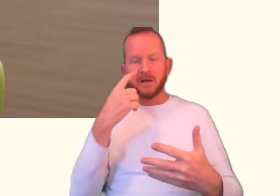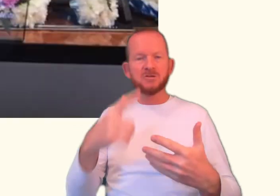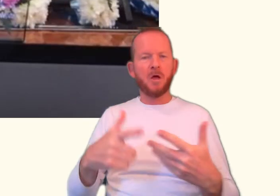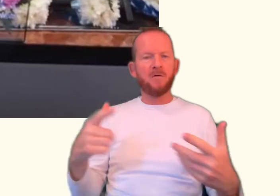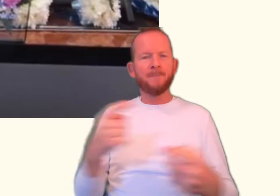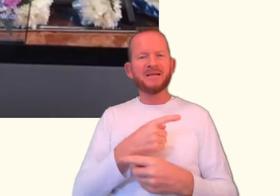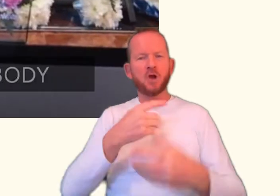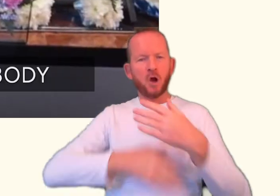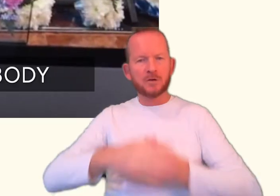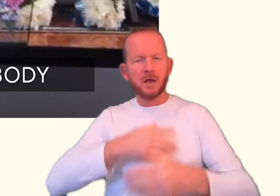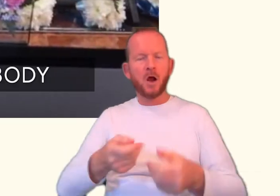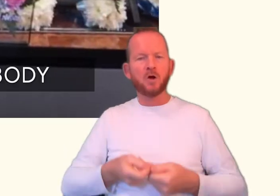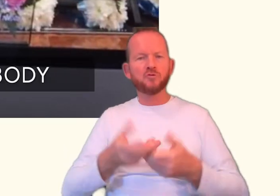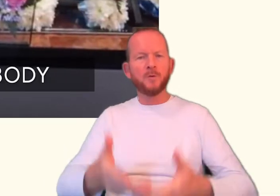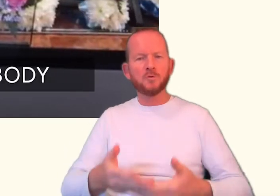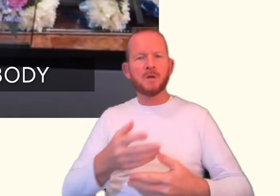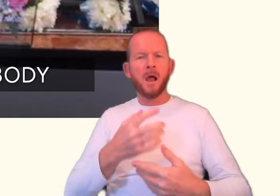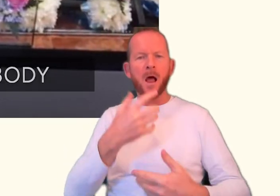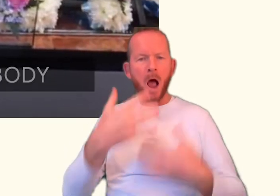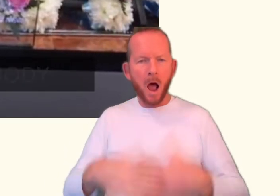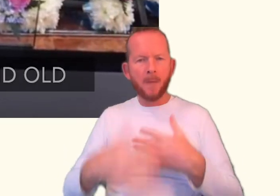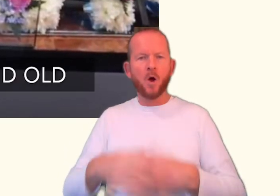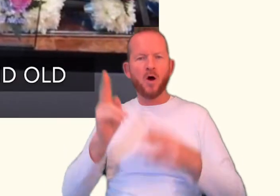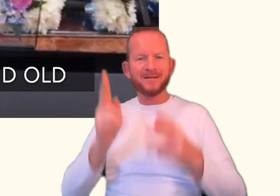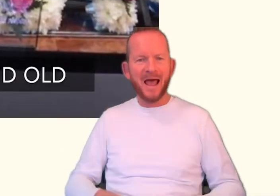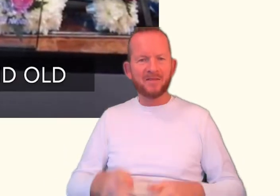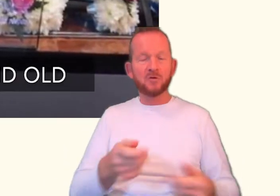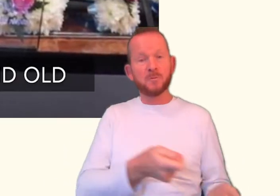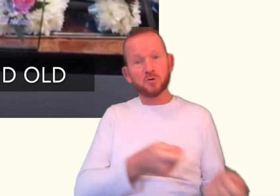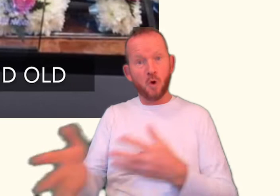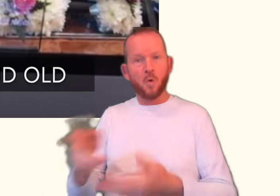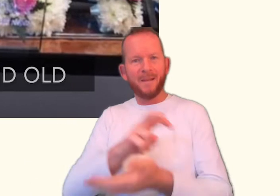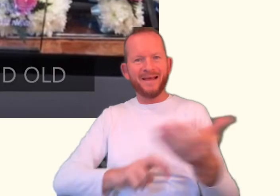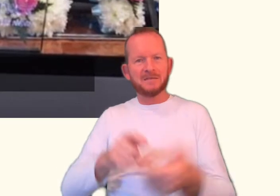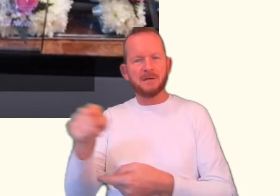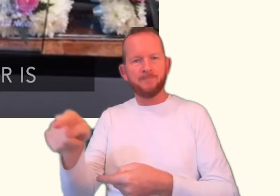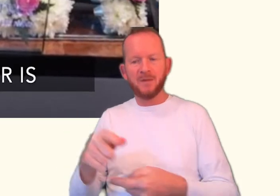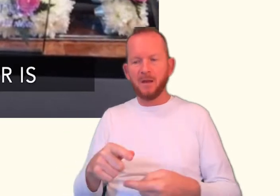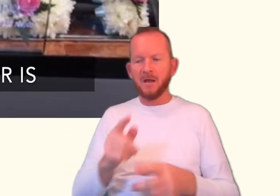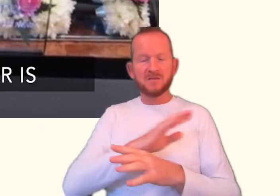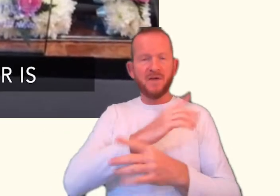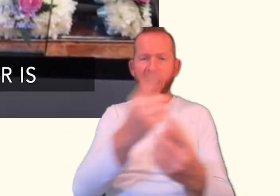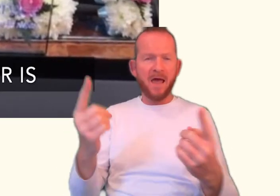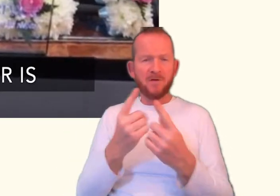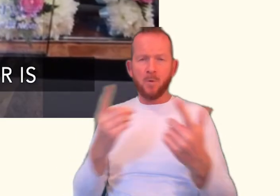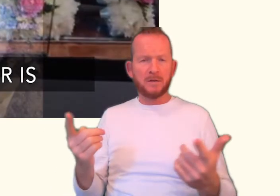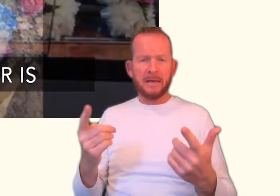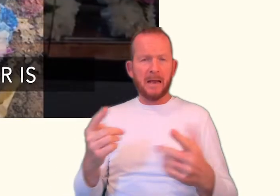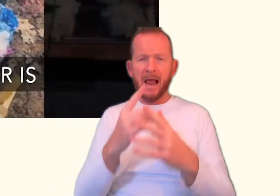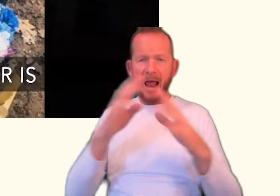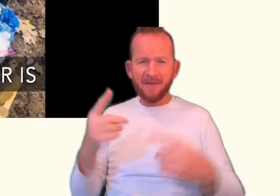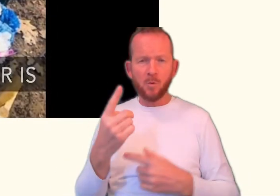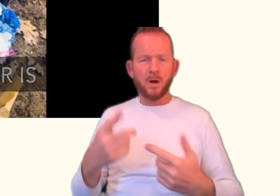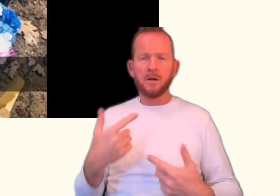police. It's for everything, you know, and everybody, not just for my daughter. Young and old, it's for everybody.